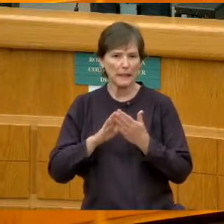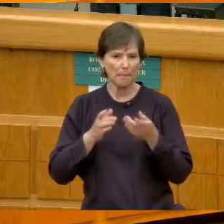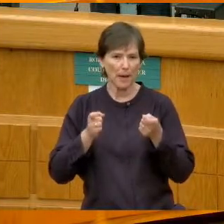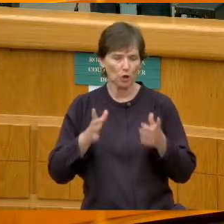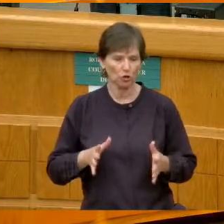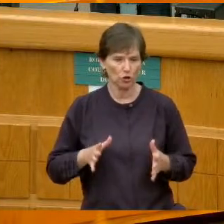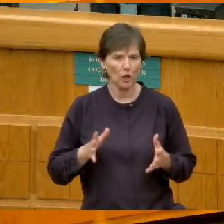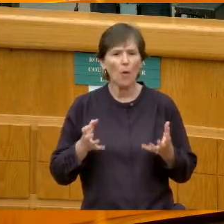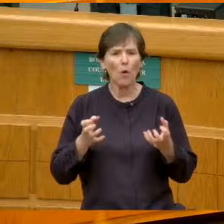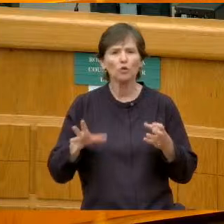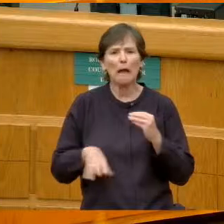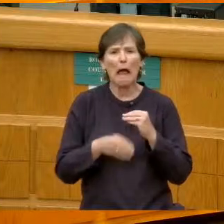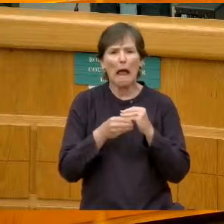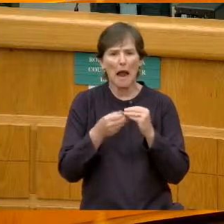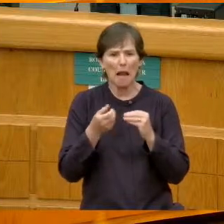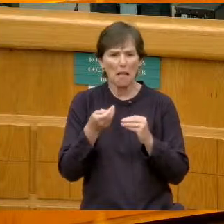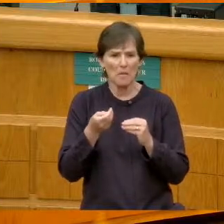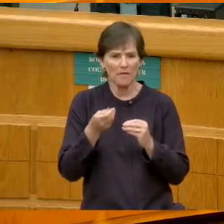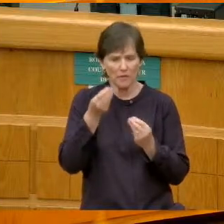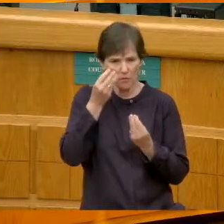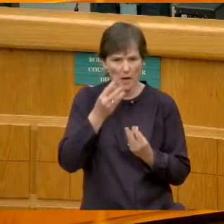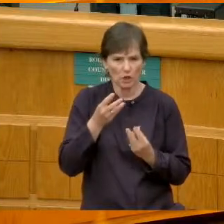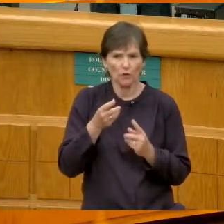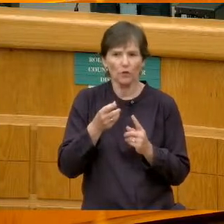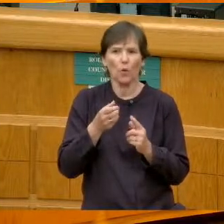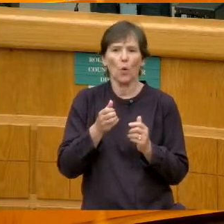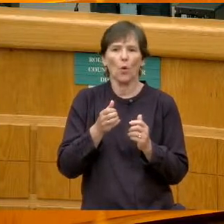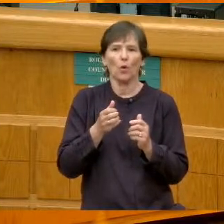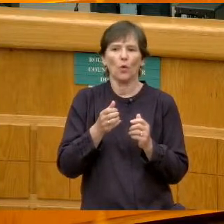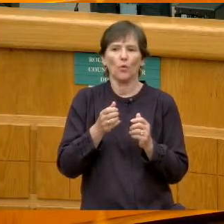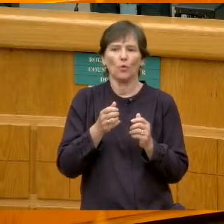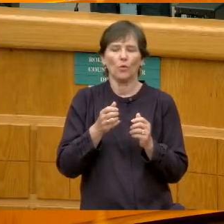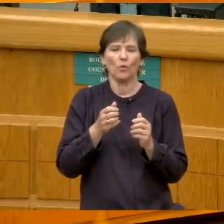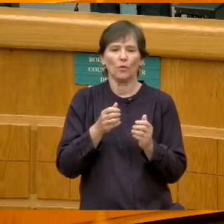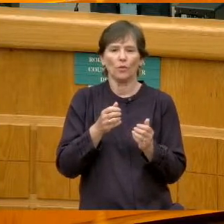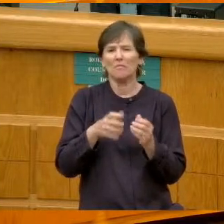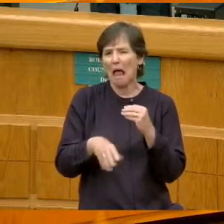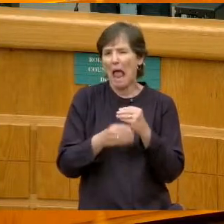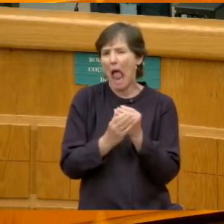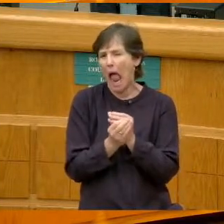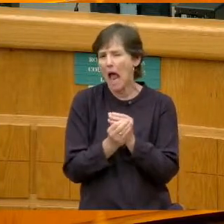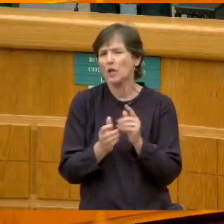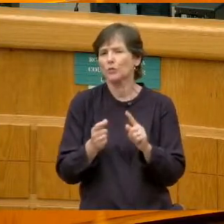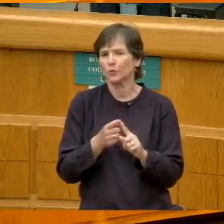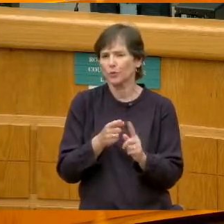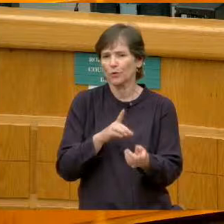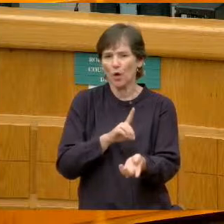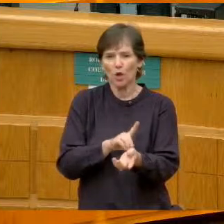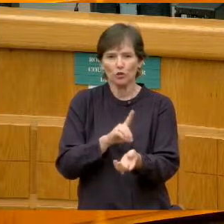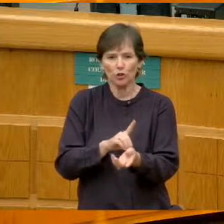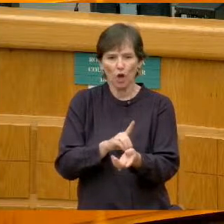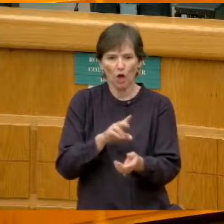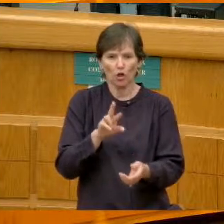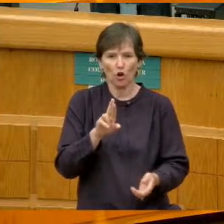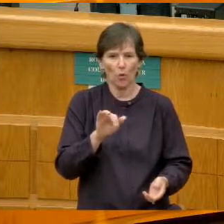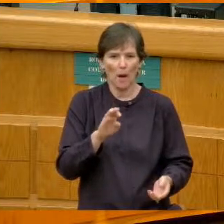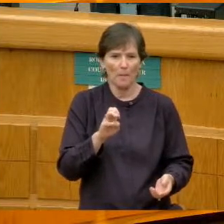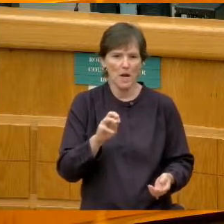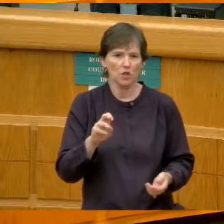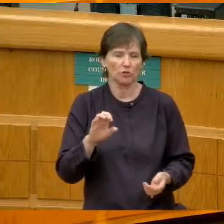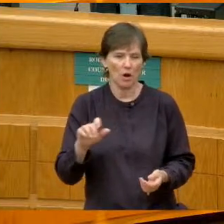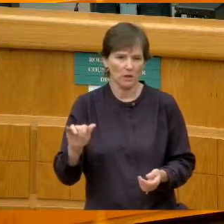Dr. Ramachandruni's information before I get into the statistics for the day. So